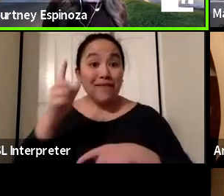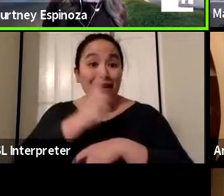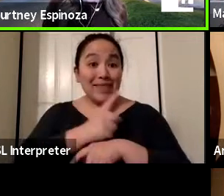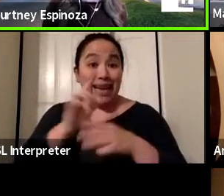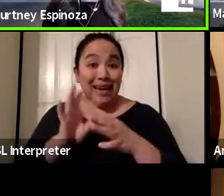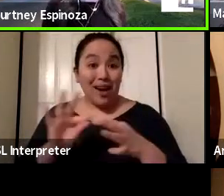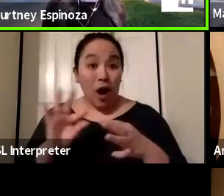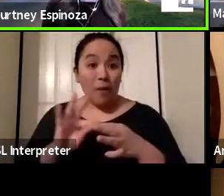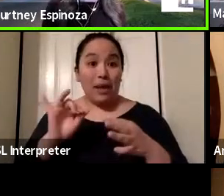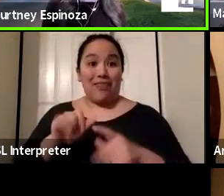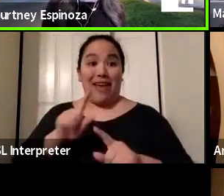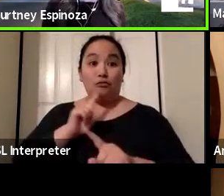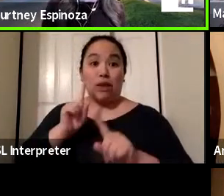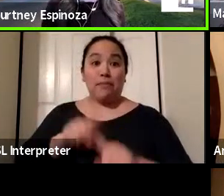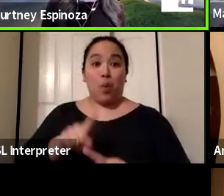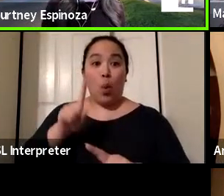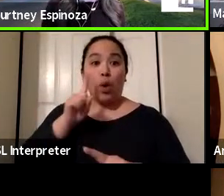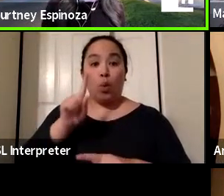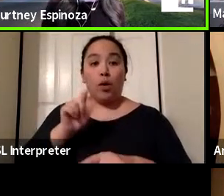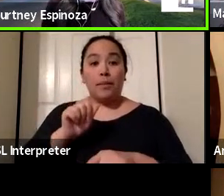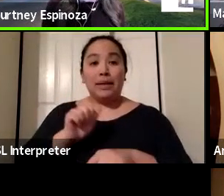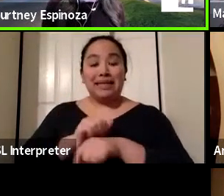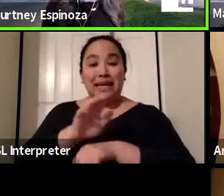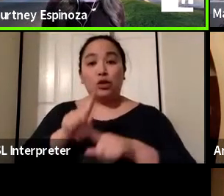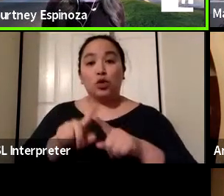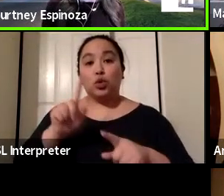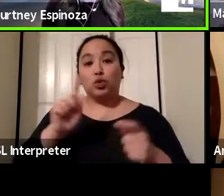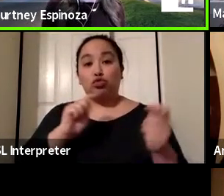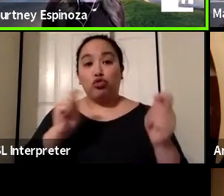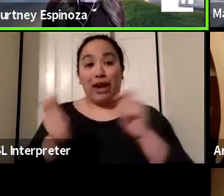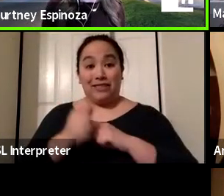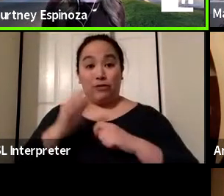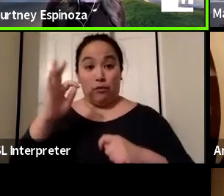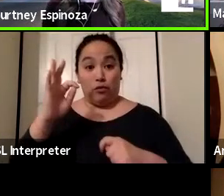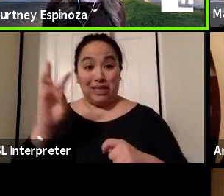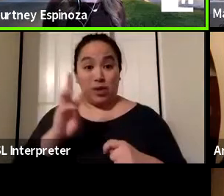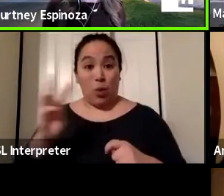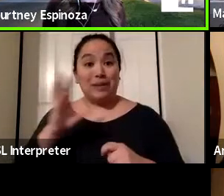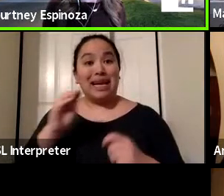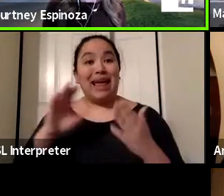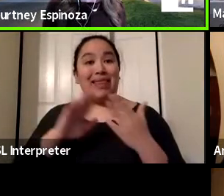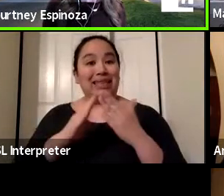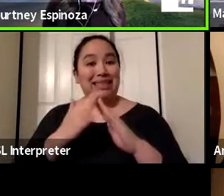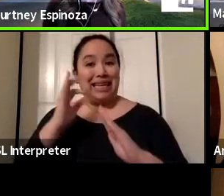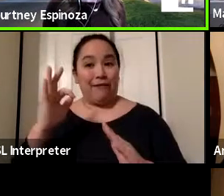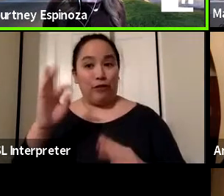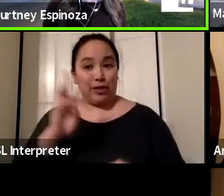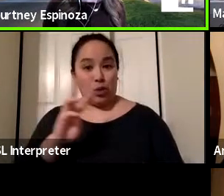That report will be posted on the Transform Fresno website and the City of Fresno's website as well.